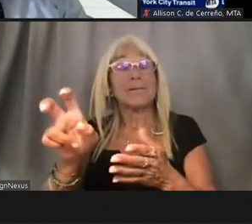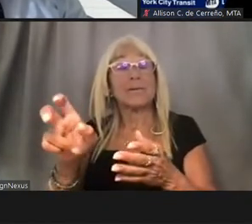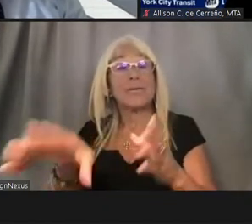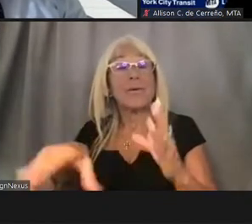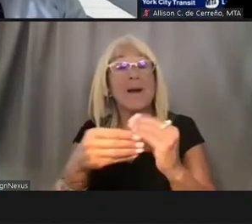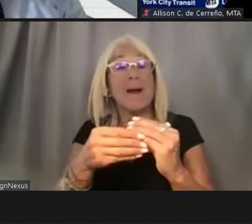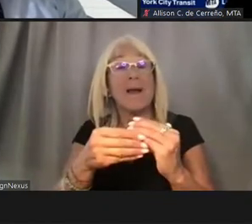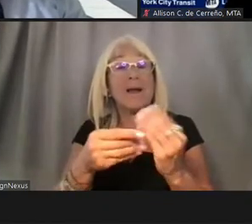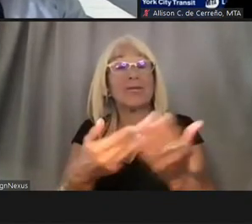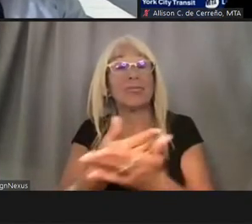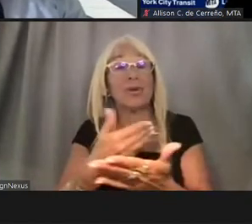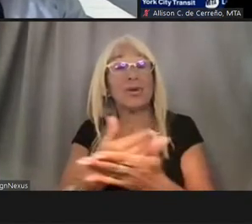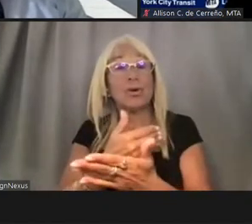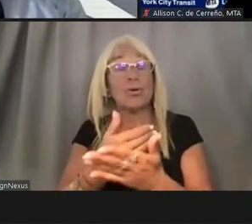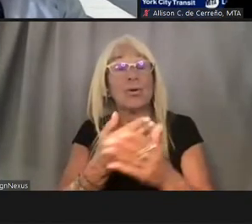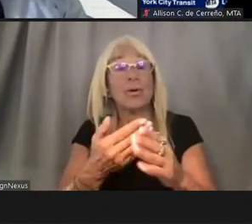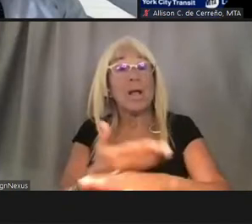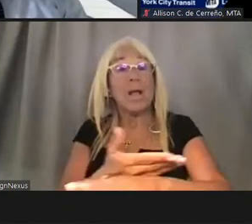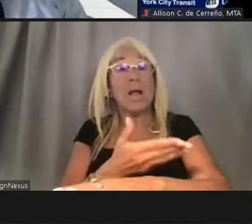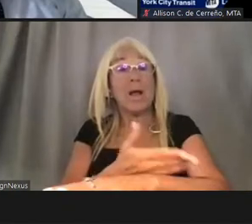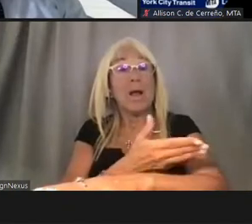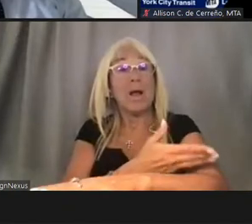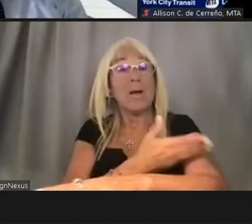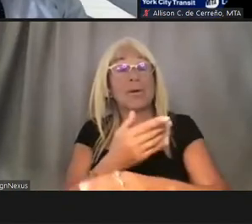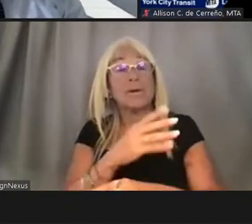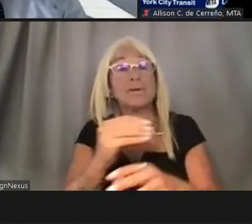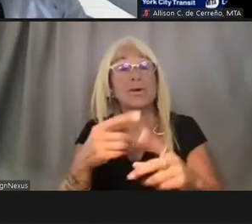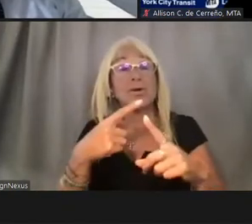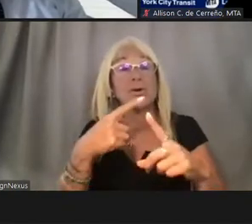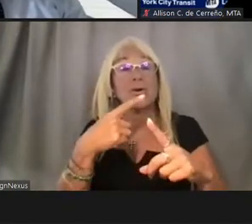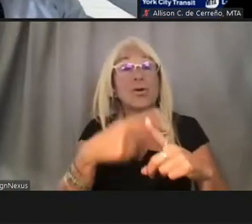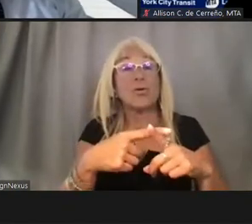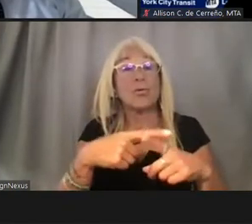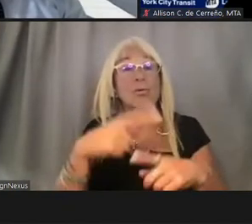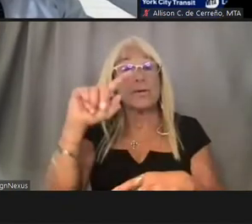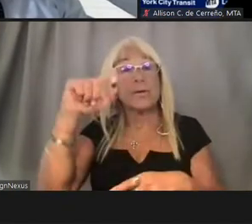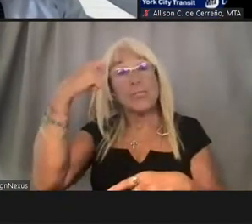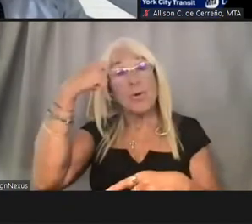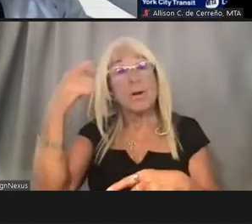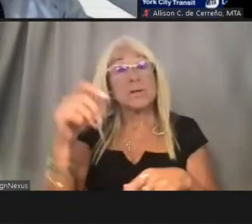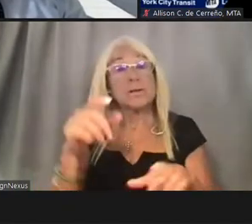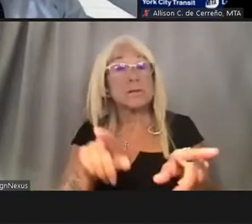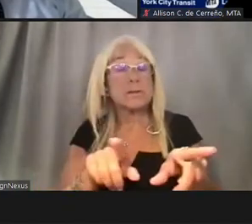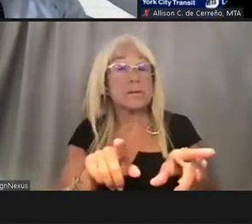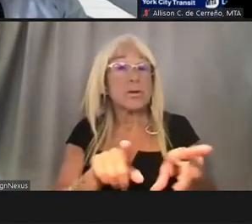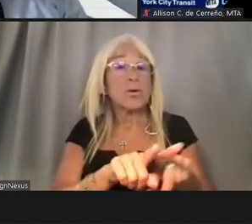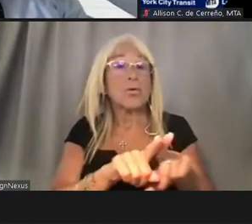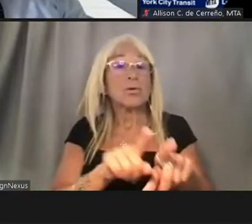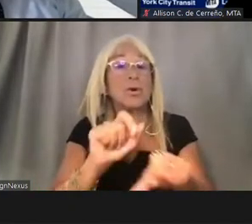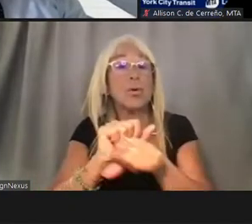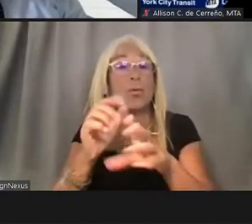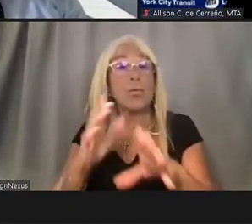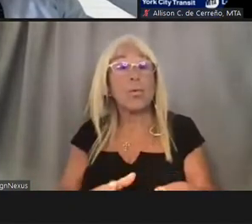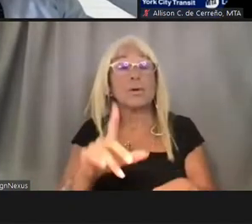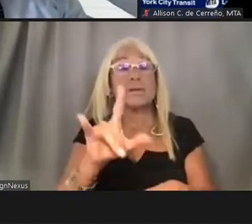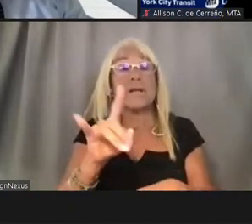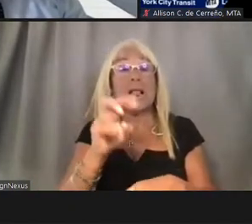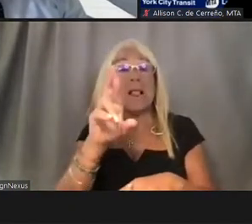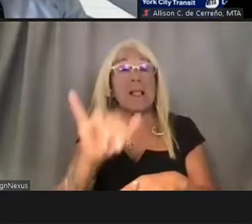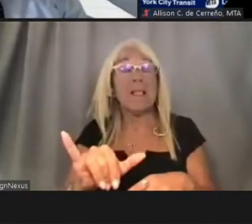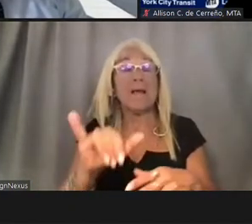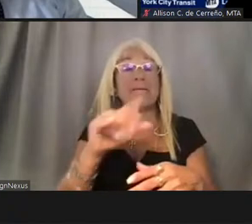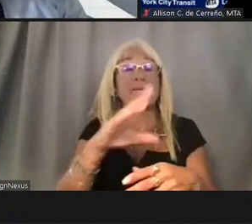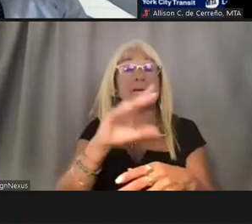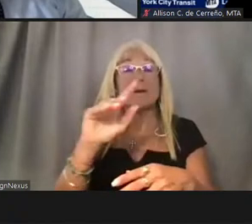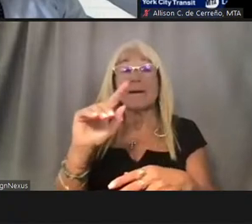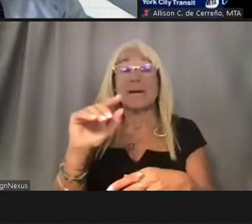well I want to focus my testimony on the Cross Bronx I also want to acknowledge the impact this will have on many workers such as Livery taxing cab drivers enter